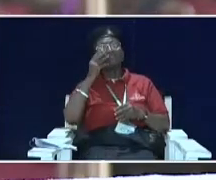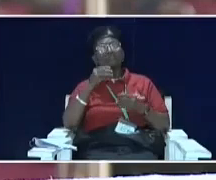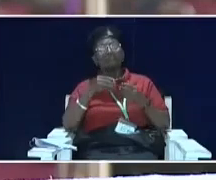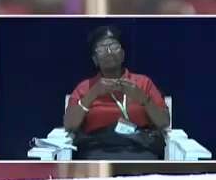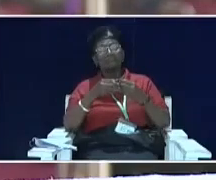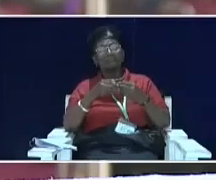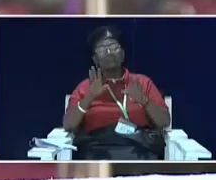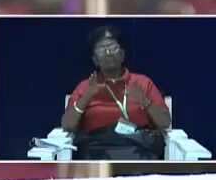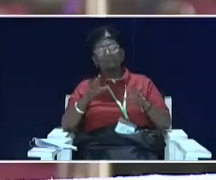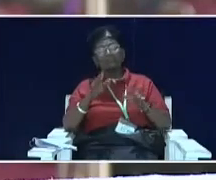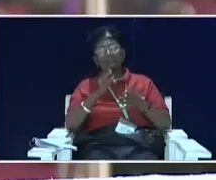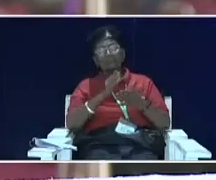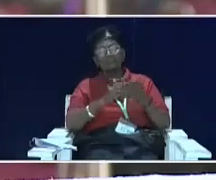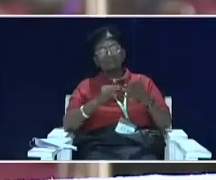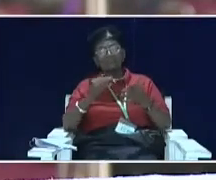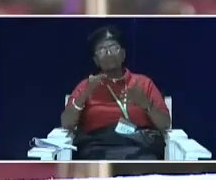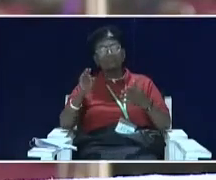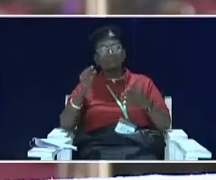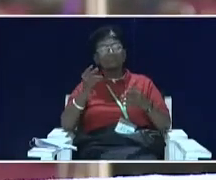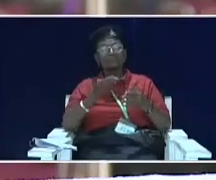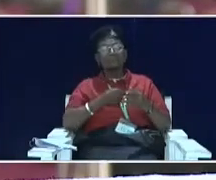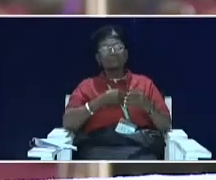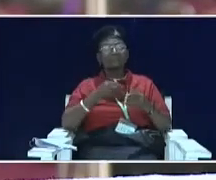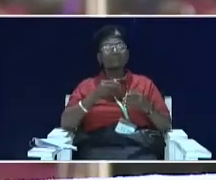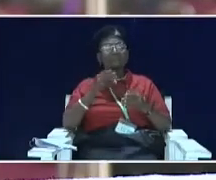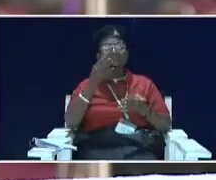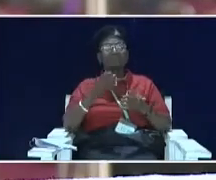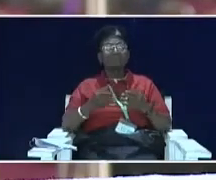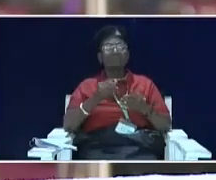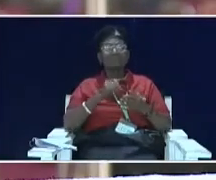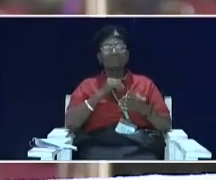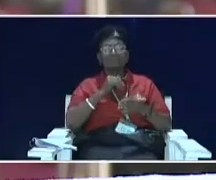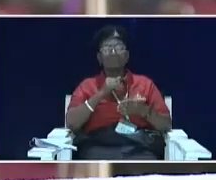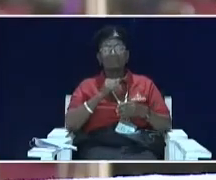Some of us may not know the meaning of embarrassment.